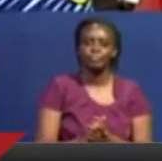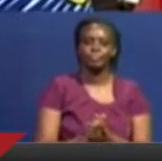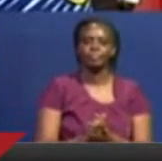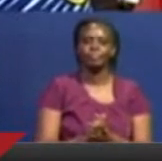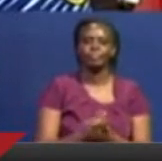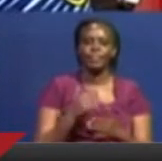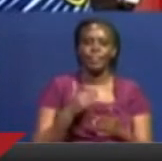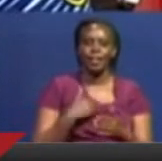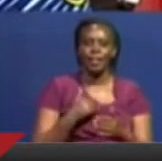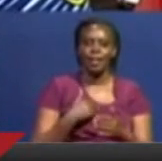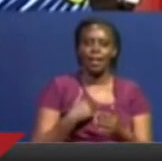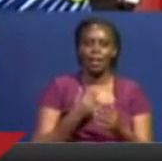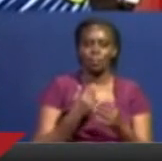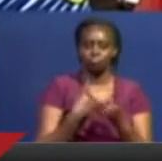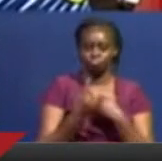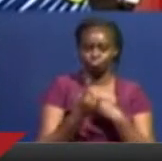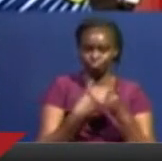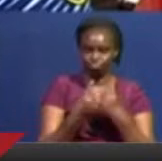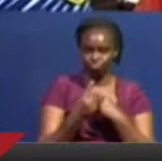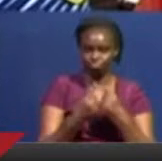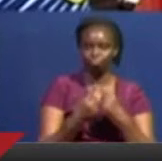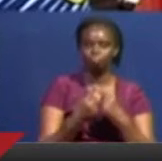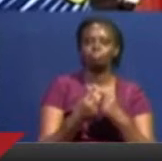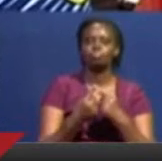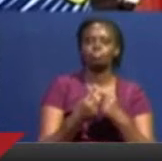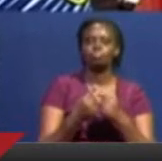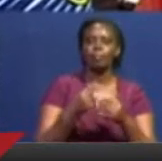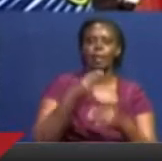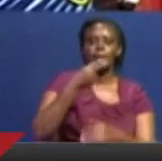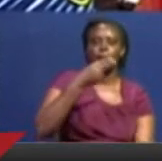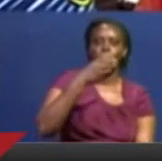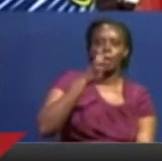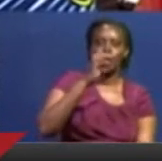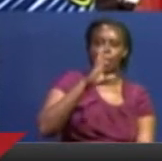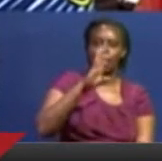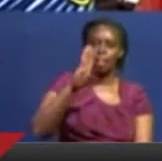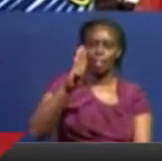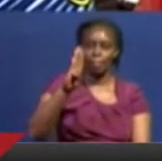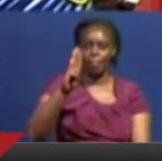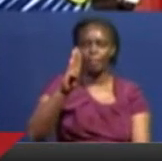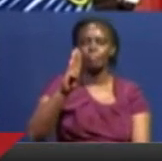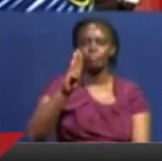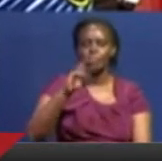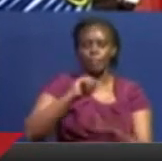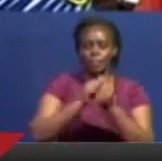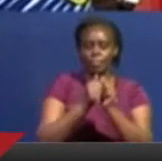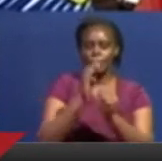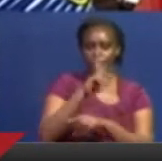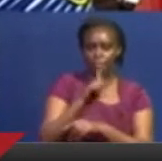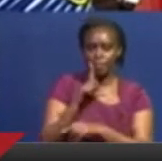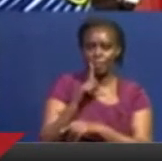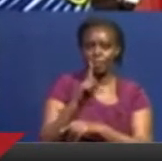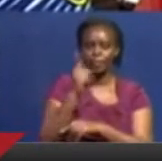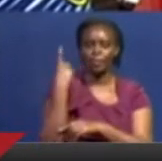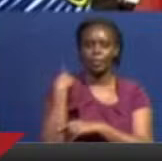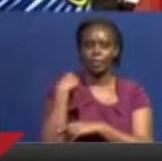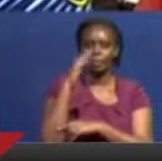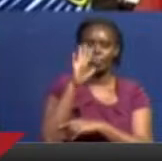I beg to move that the Higher Education Loans Board Amendment Bill of